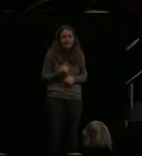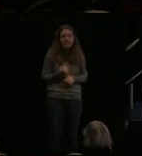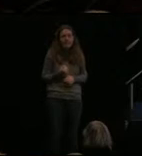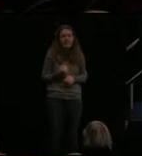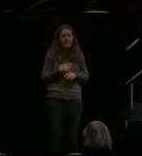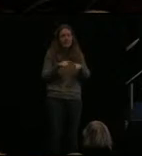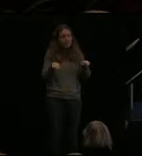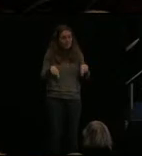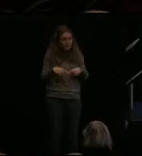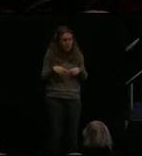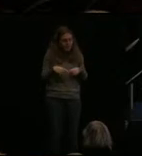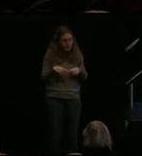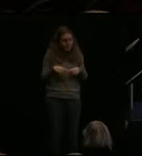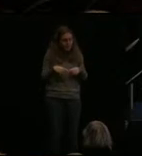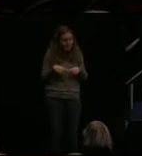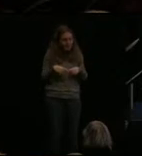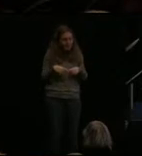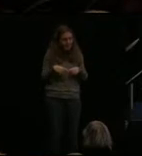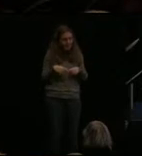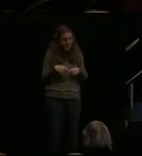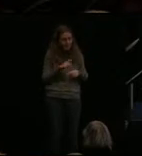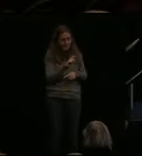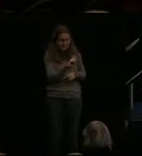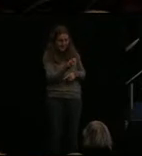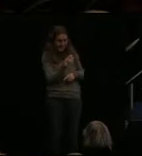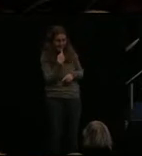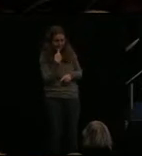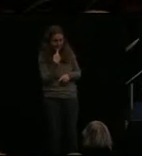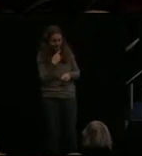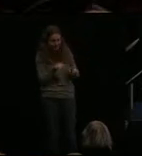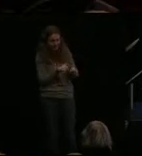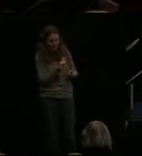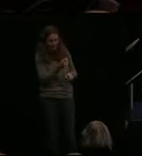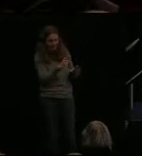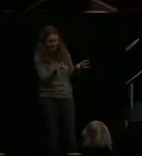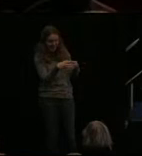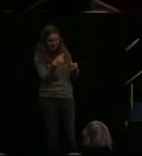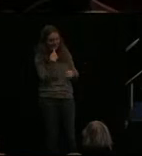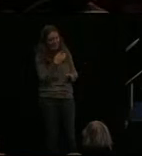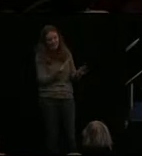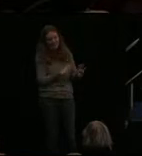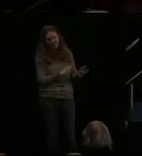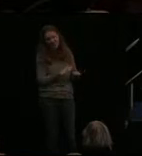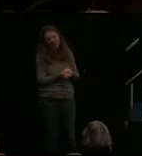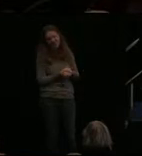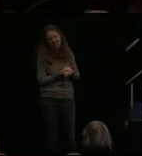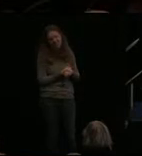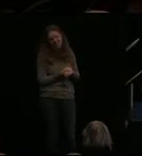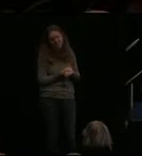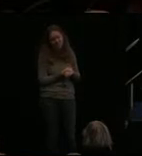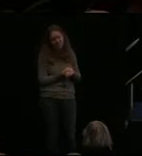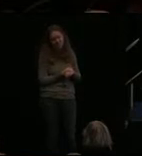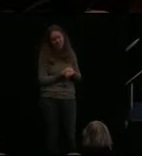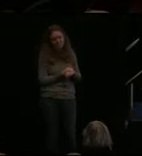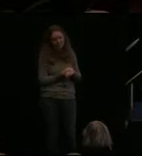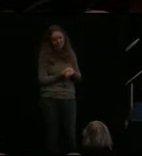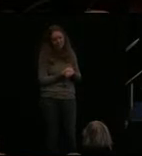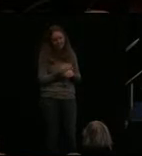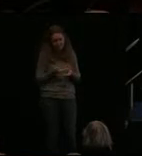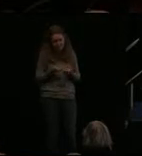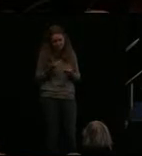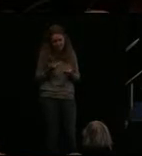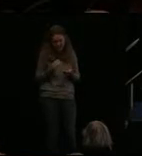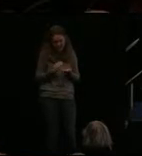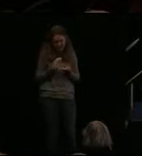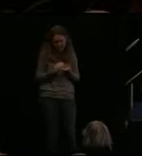Yes. Are we the 10 who say, well, I don't know, we've only raised this much and we